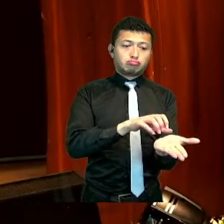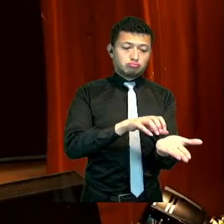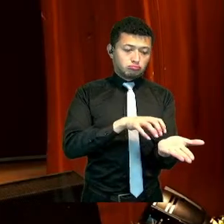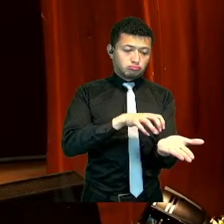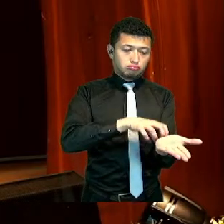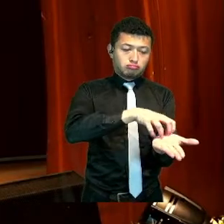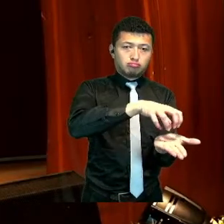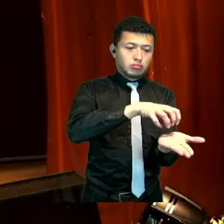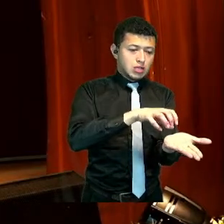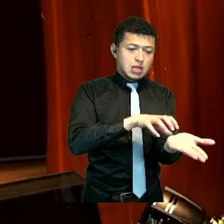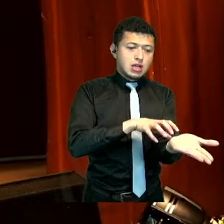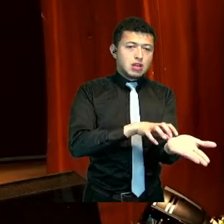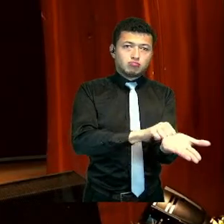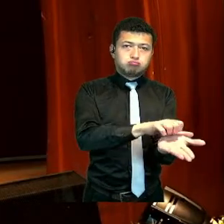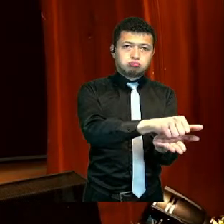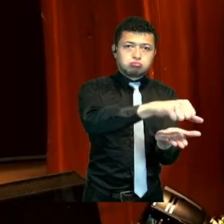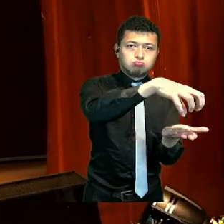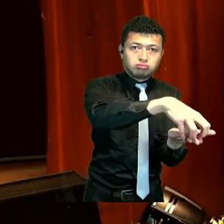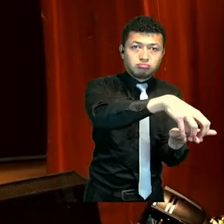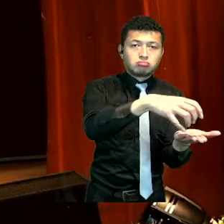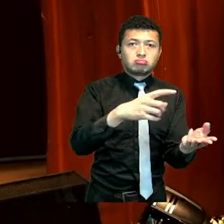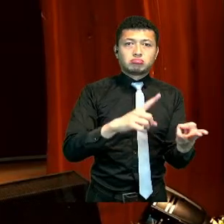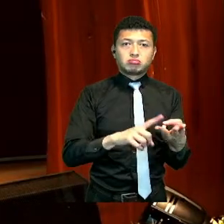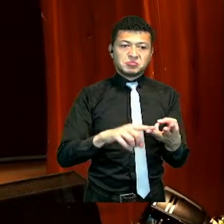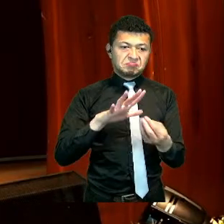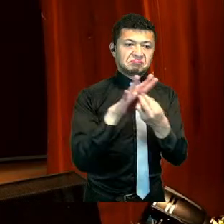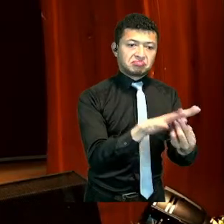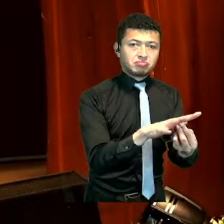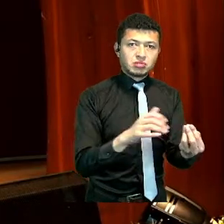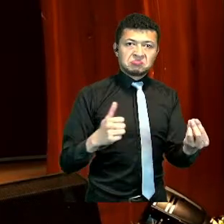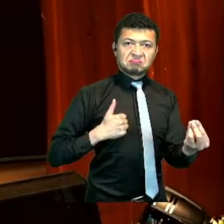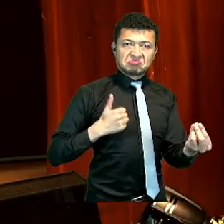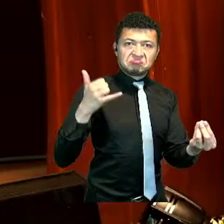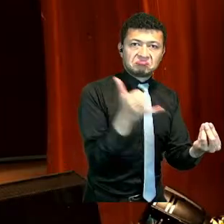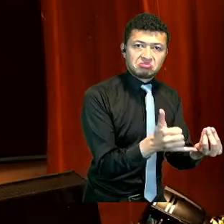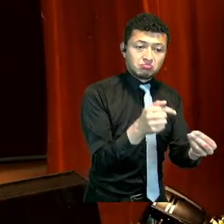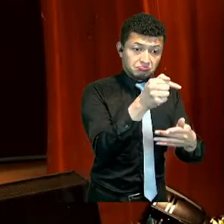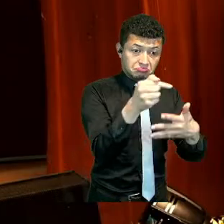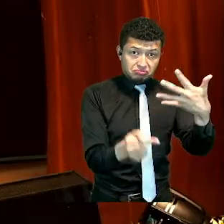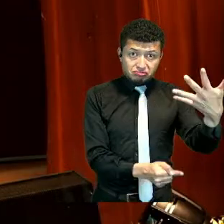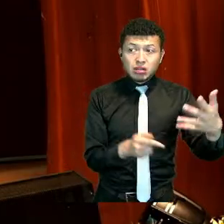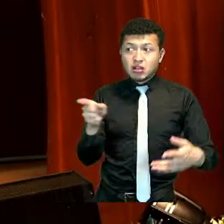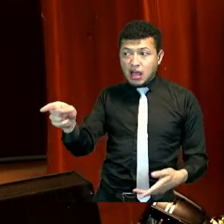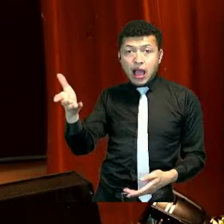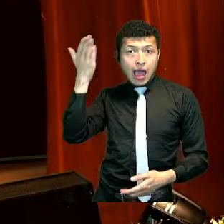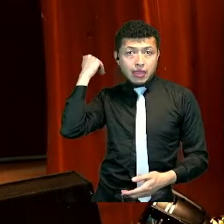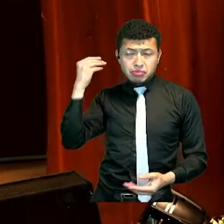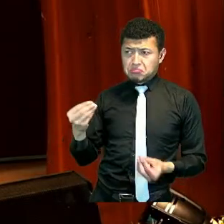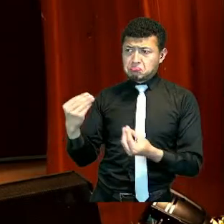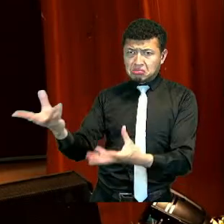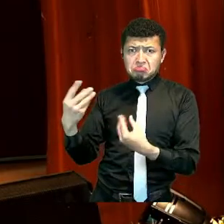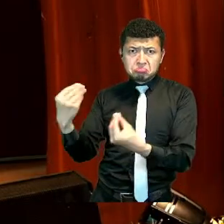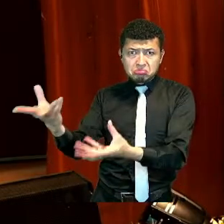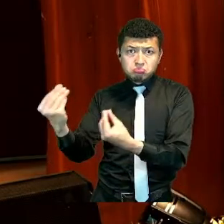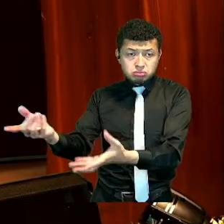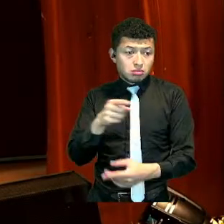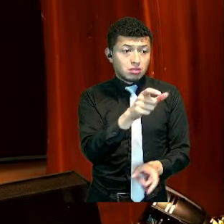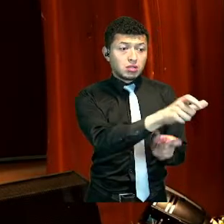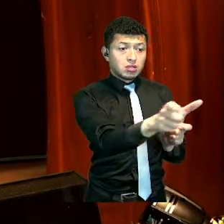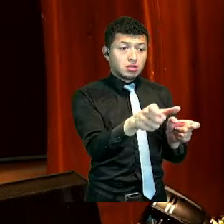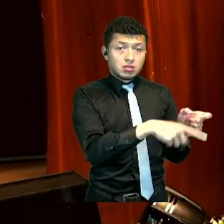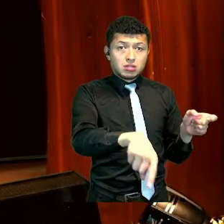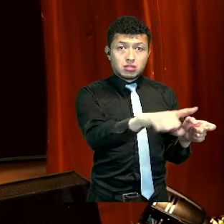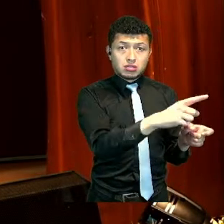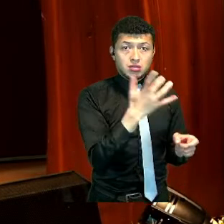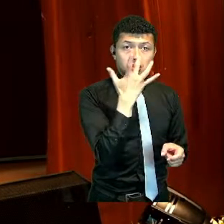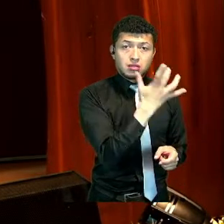colonizers or oppressors or rapists were compensated on the one hand, and how the black